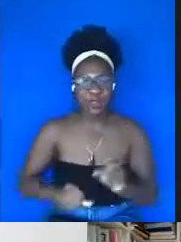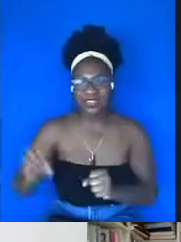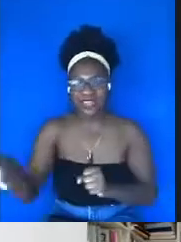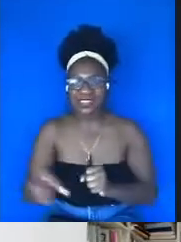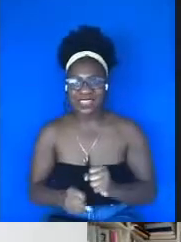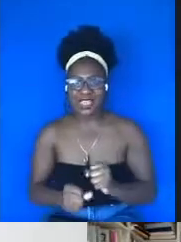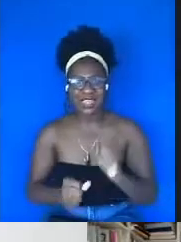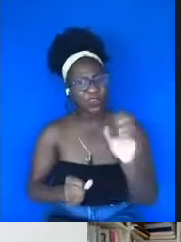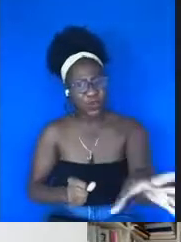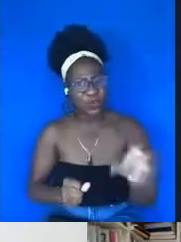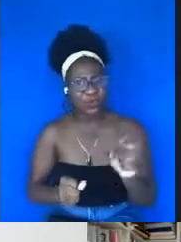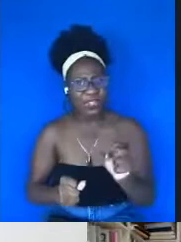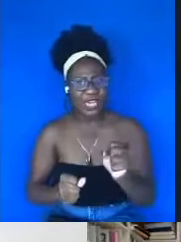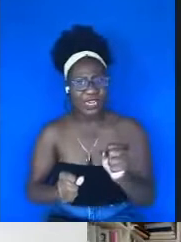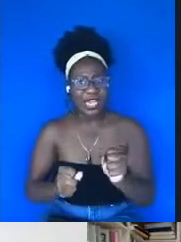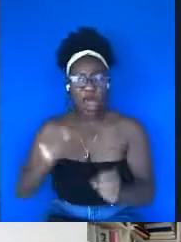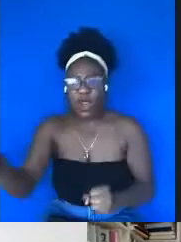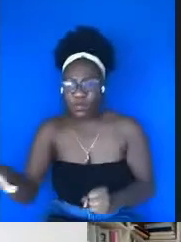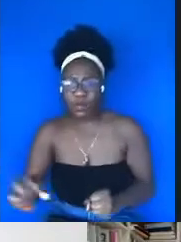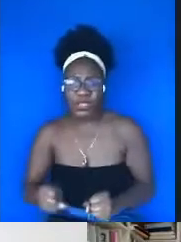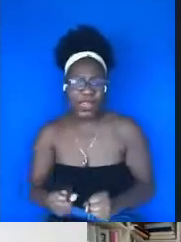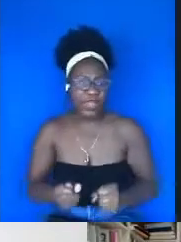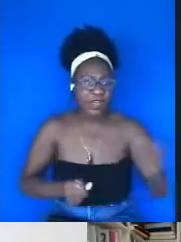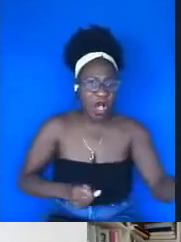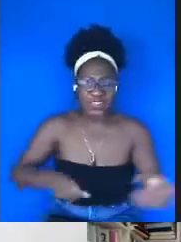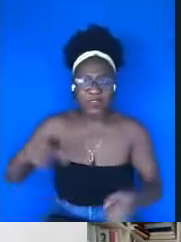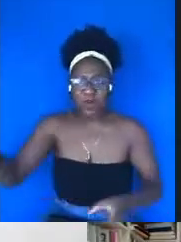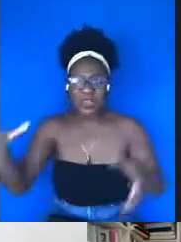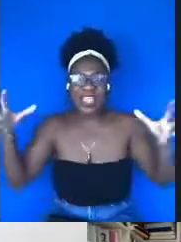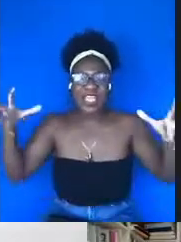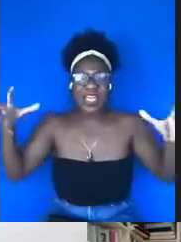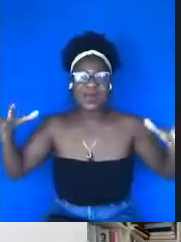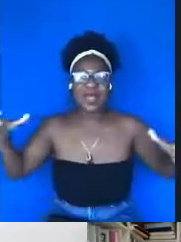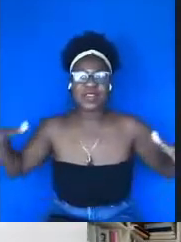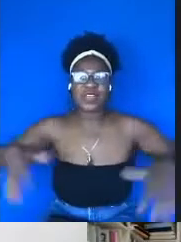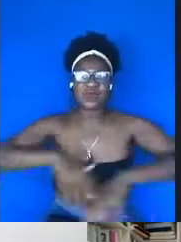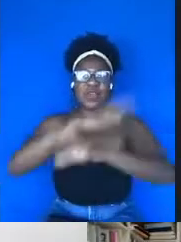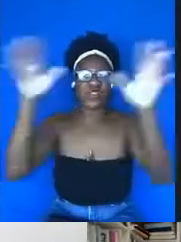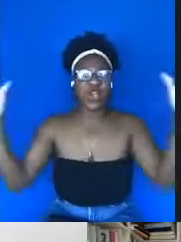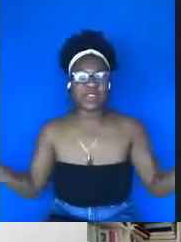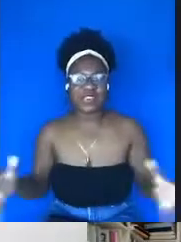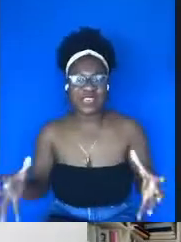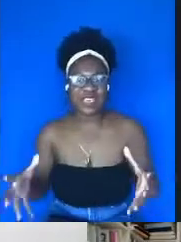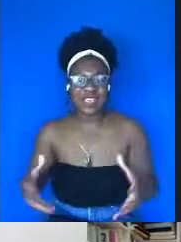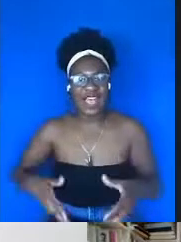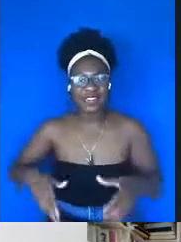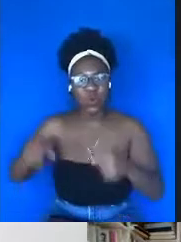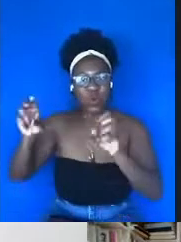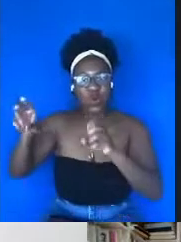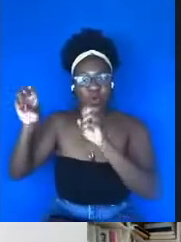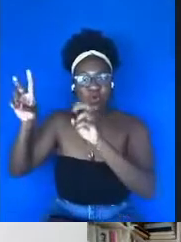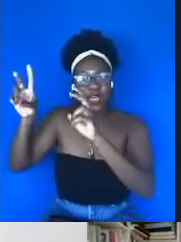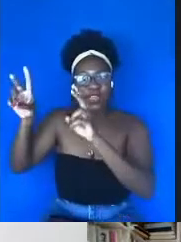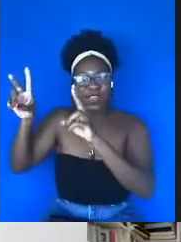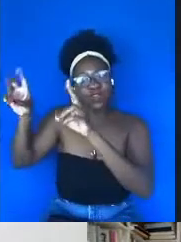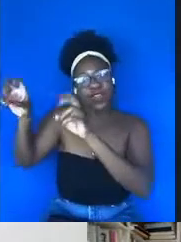but angry and sexy and confused and heartbroken and loss and mourning, like being able to experience all of these things as the